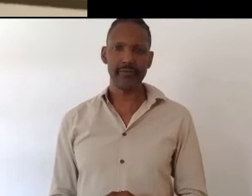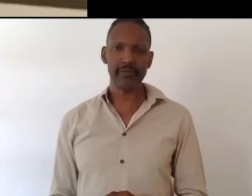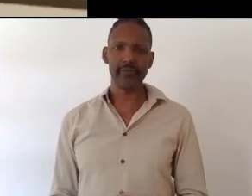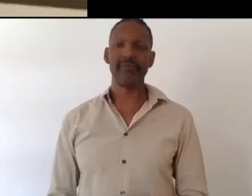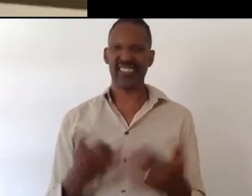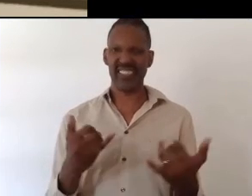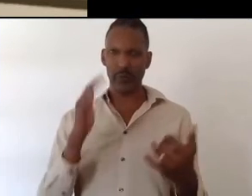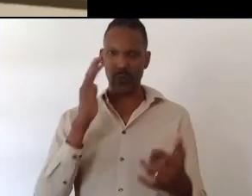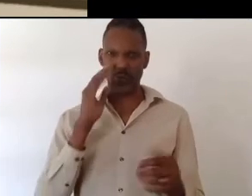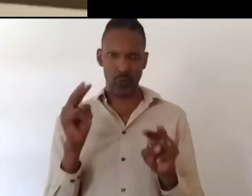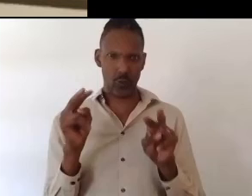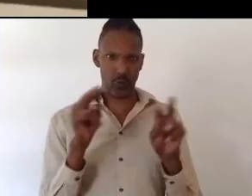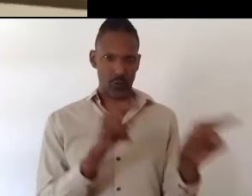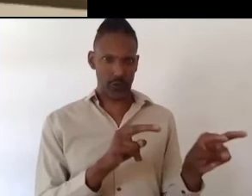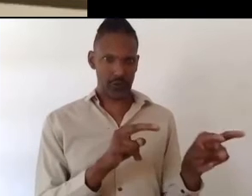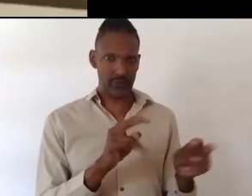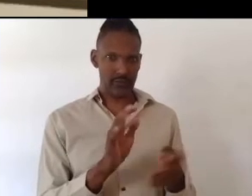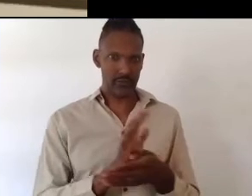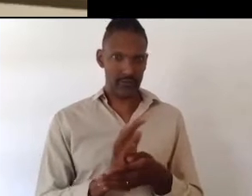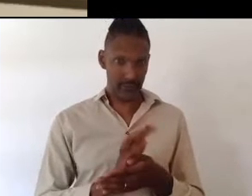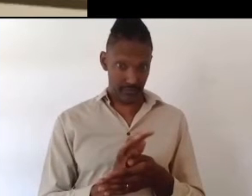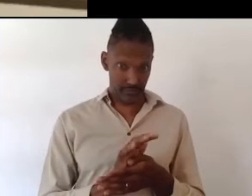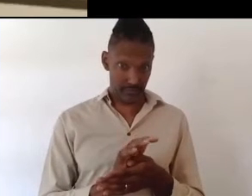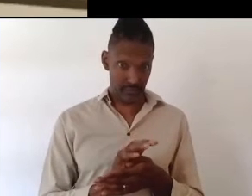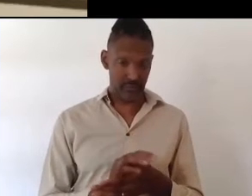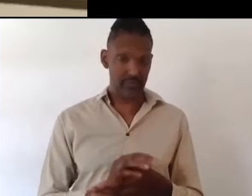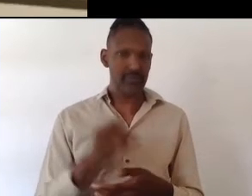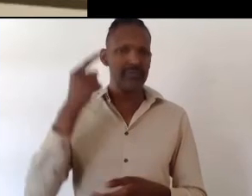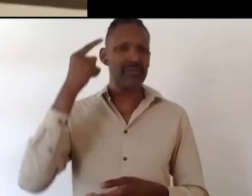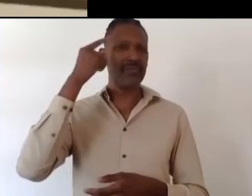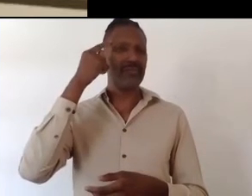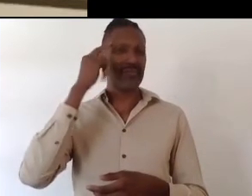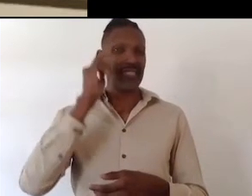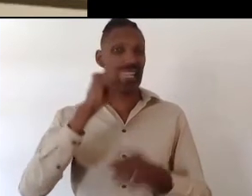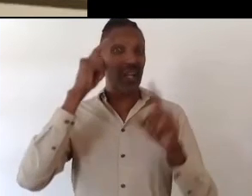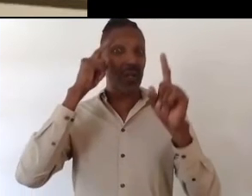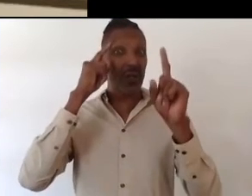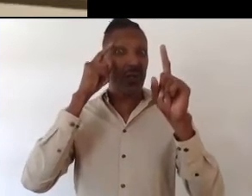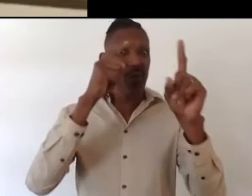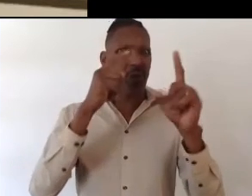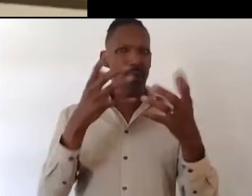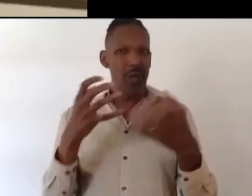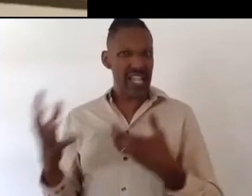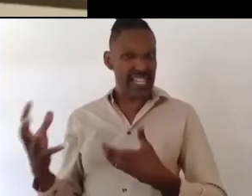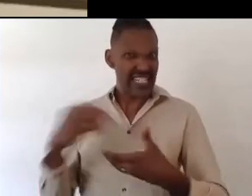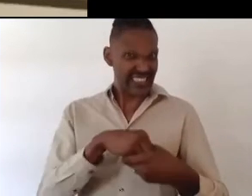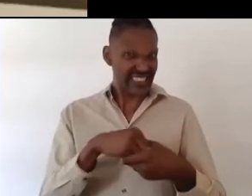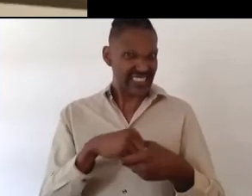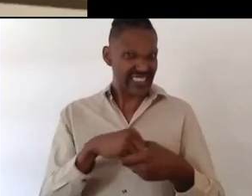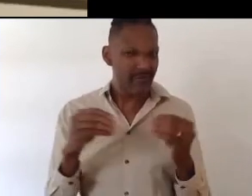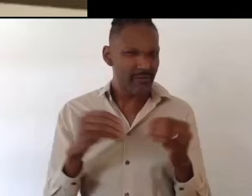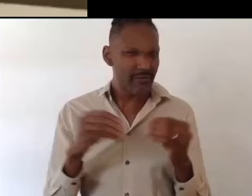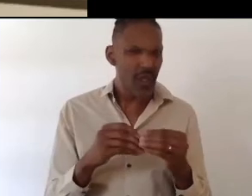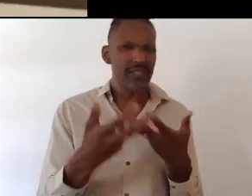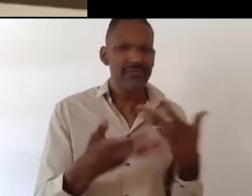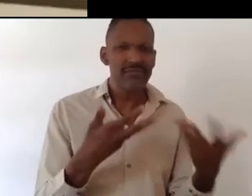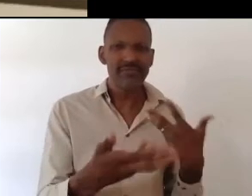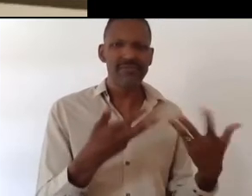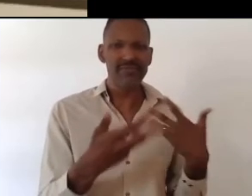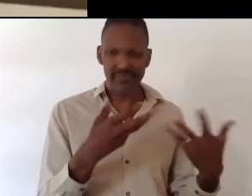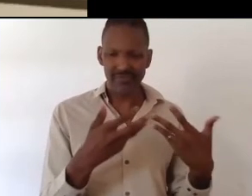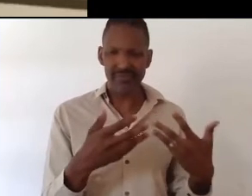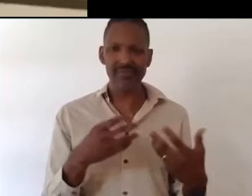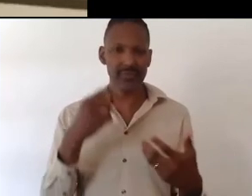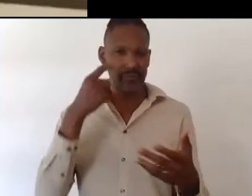as notice her engagement and participation and joy. We are doing the raft